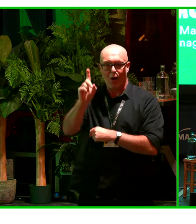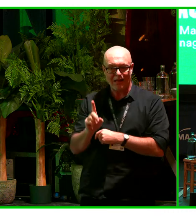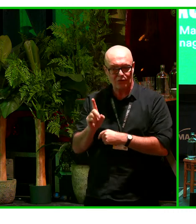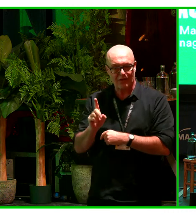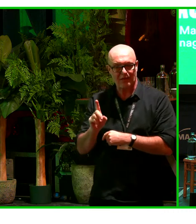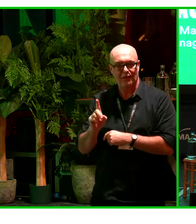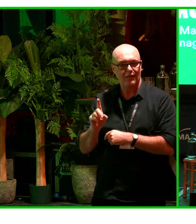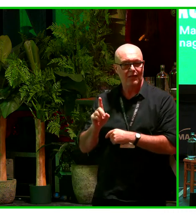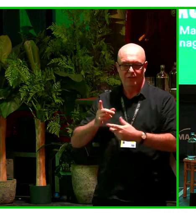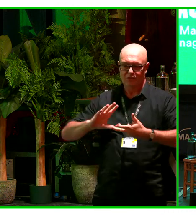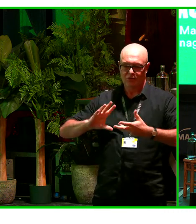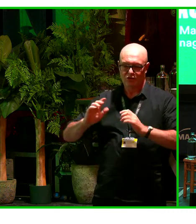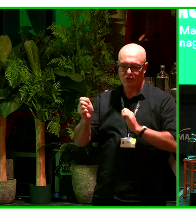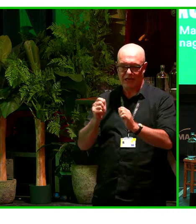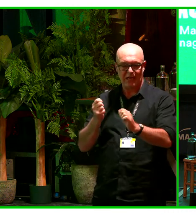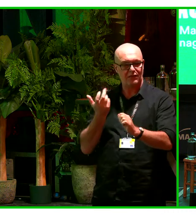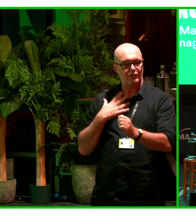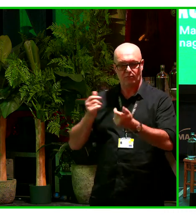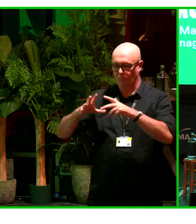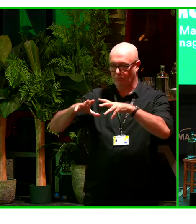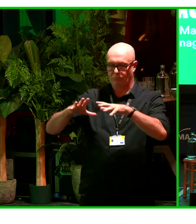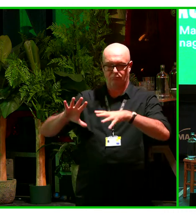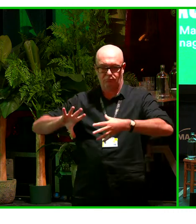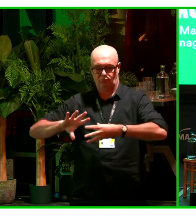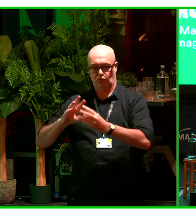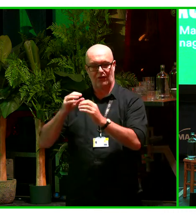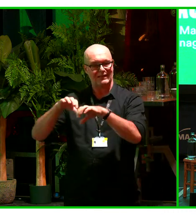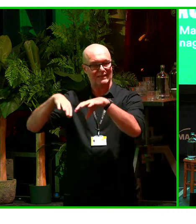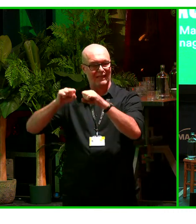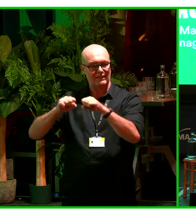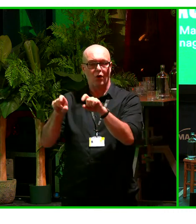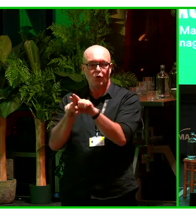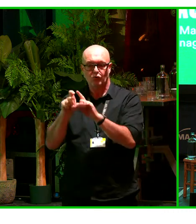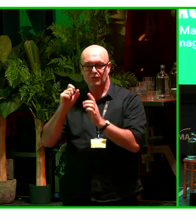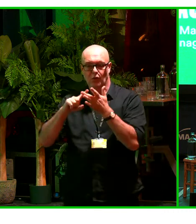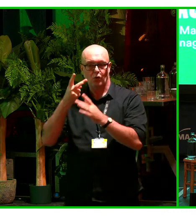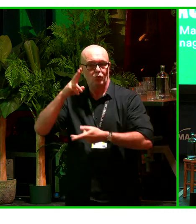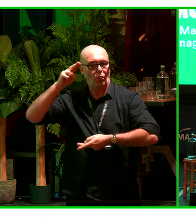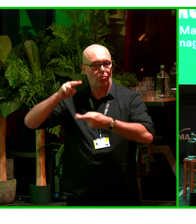changed from its generation source to decarbonize.